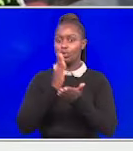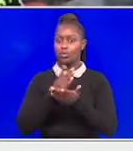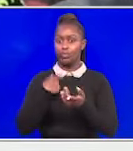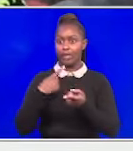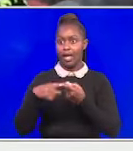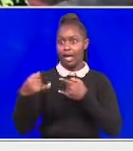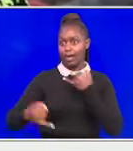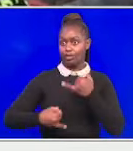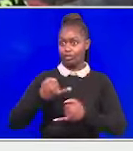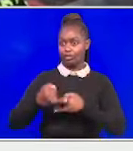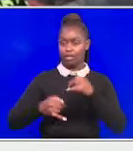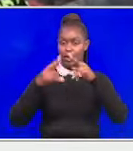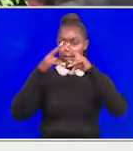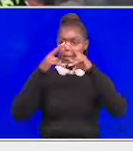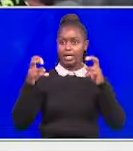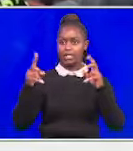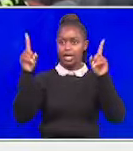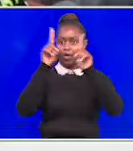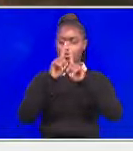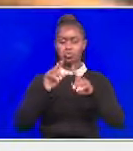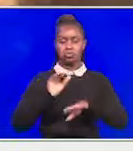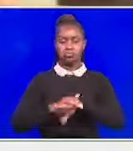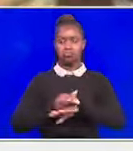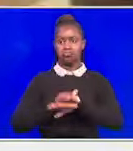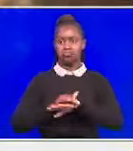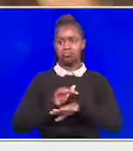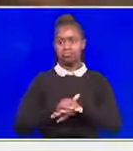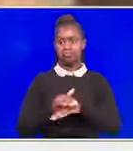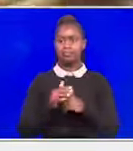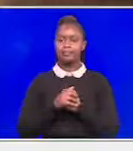Paris, and yeah, it was really nice.